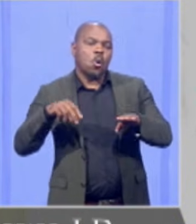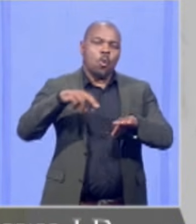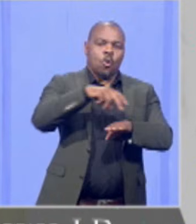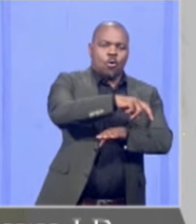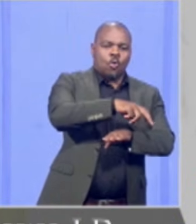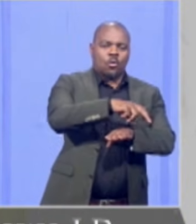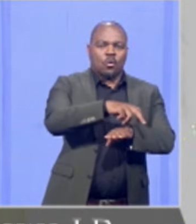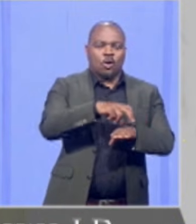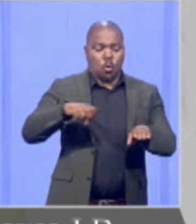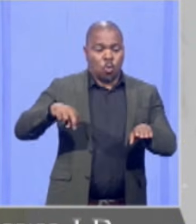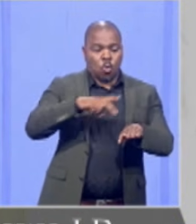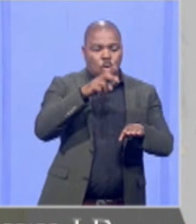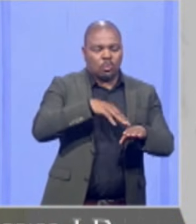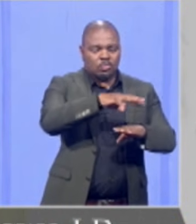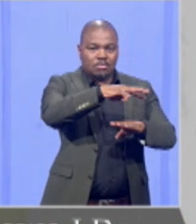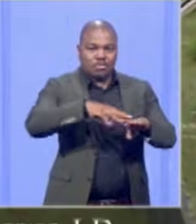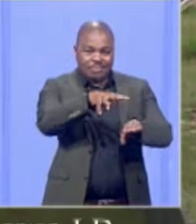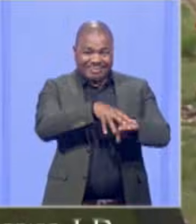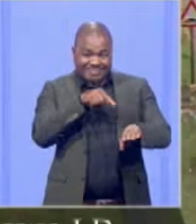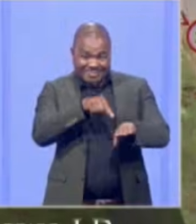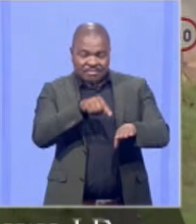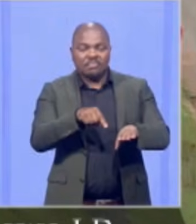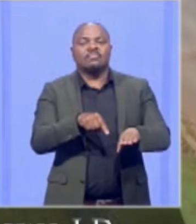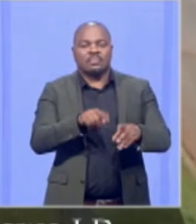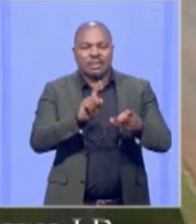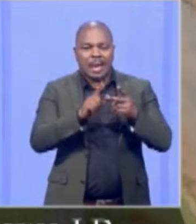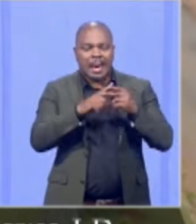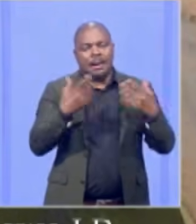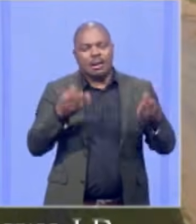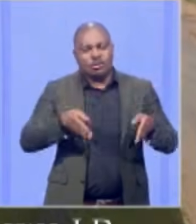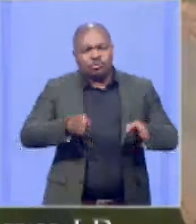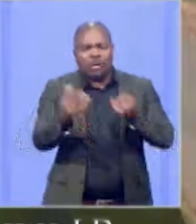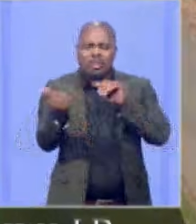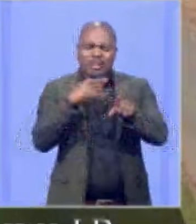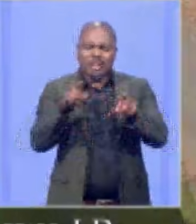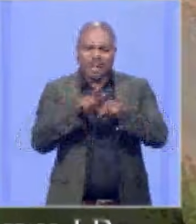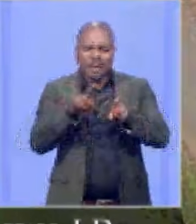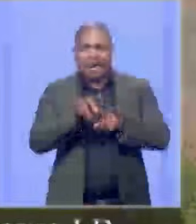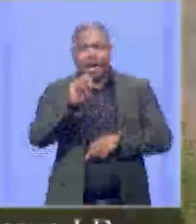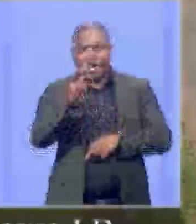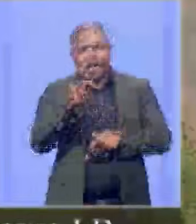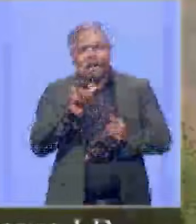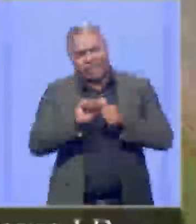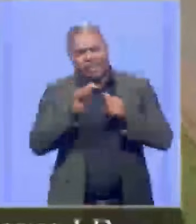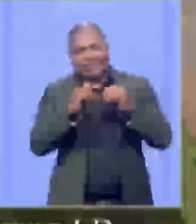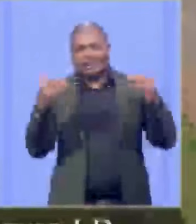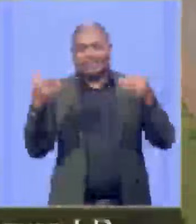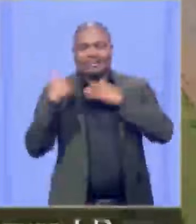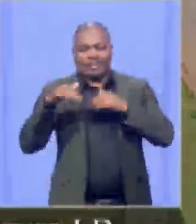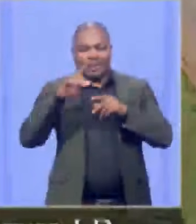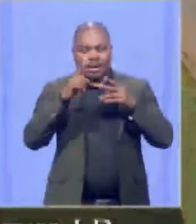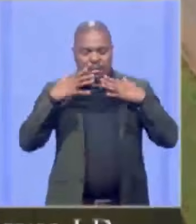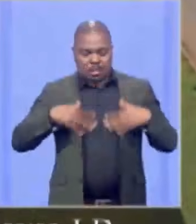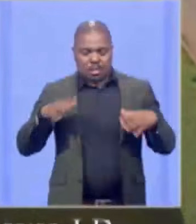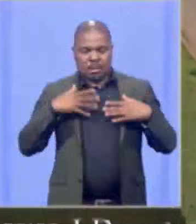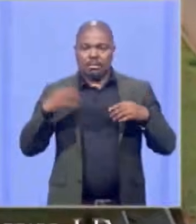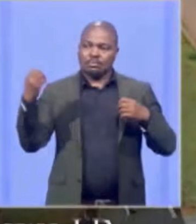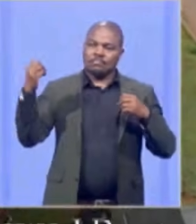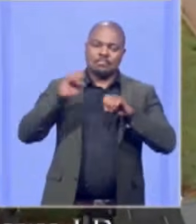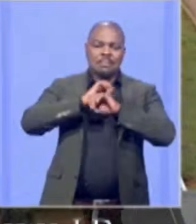pedestrian crossings and bridges, especially when crossing busy roads like the N1. Wear visible clothing to increase